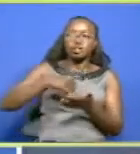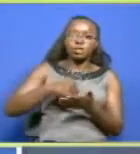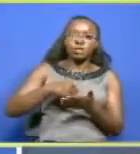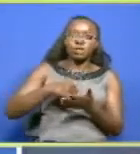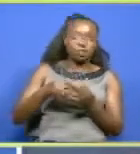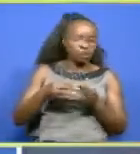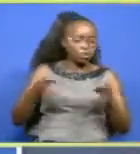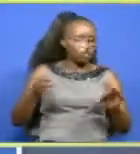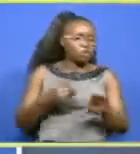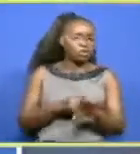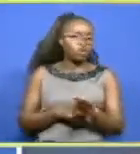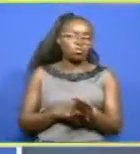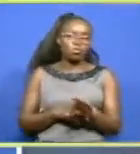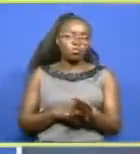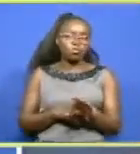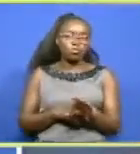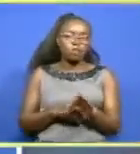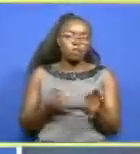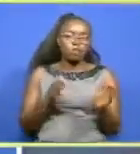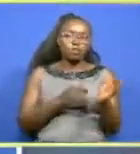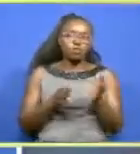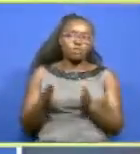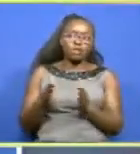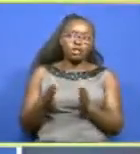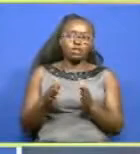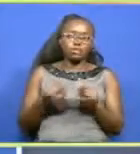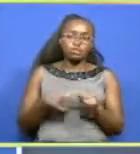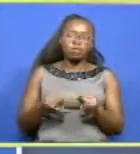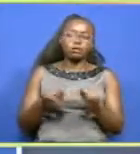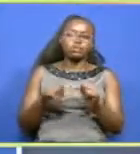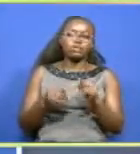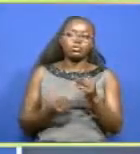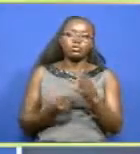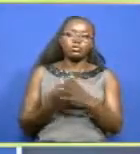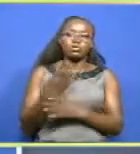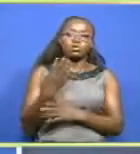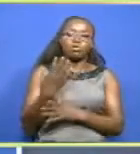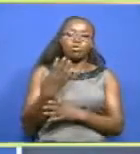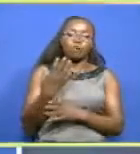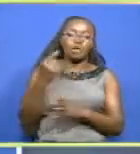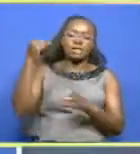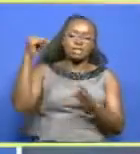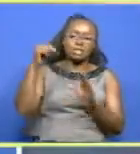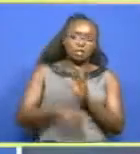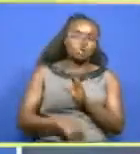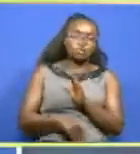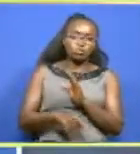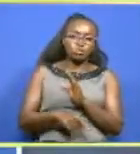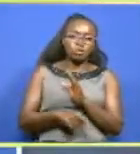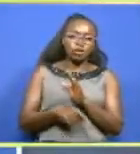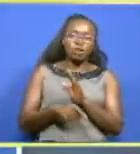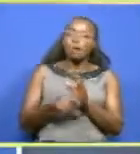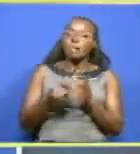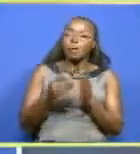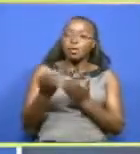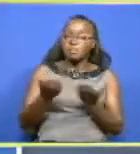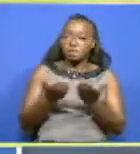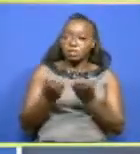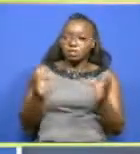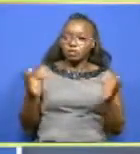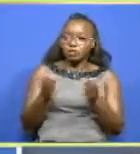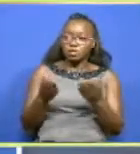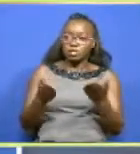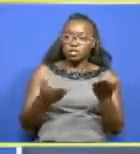long time, and it is our plan that this will continue to grow and deepen. And it is good to see the business community here,